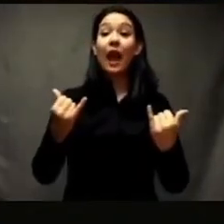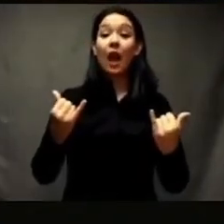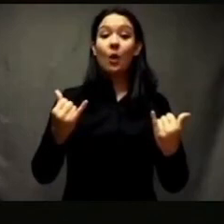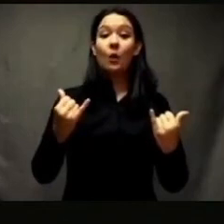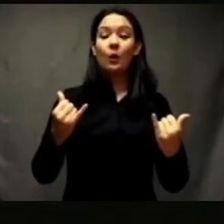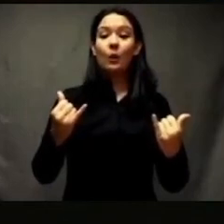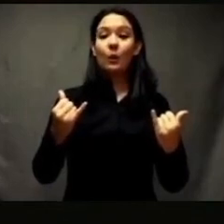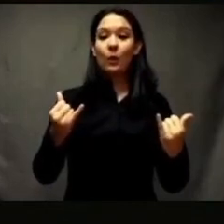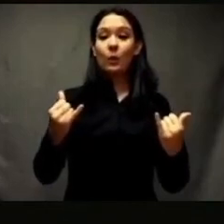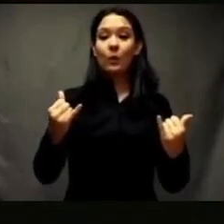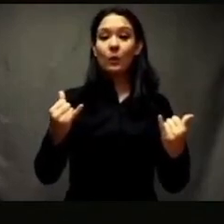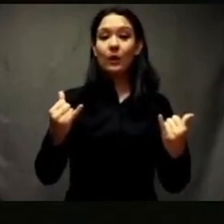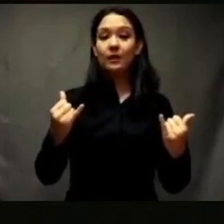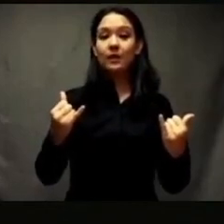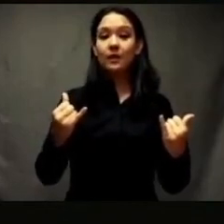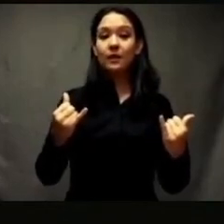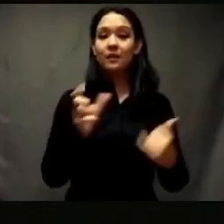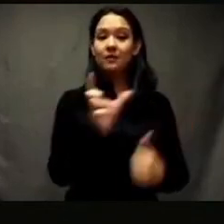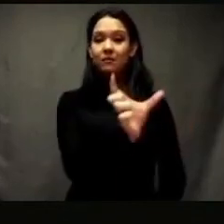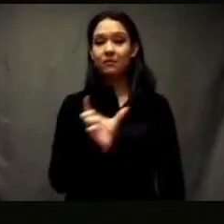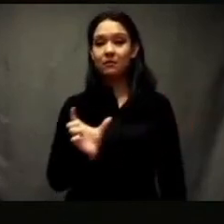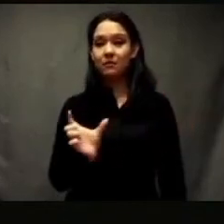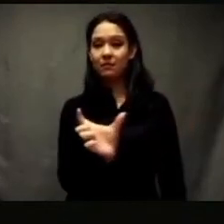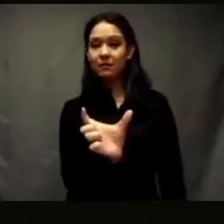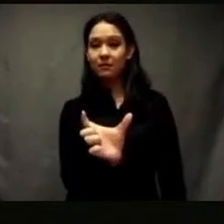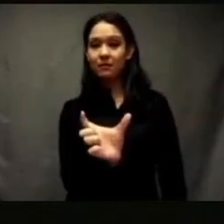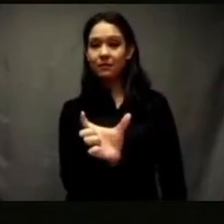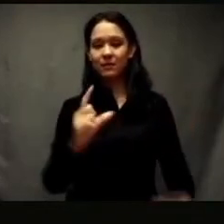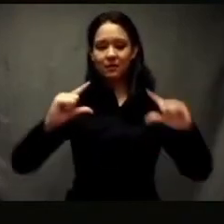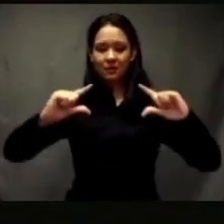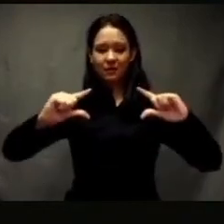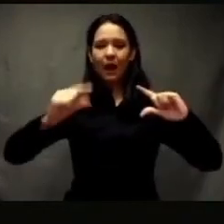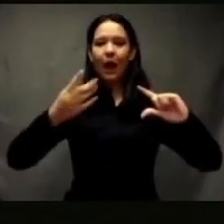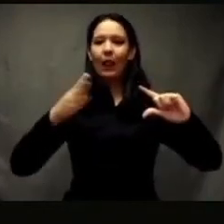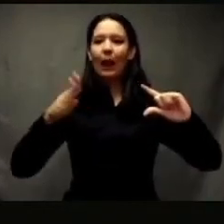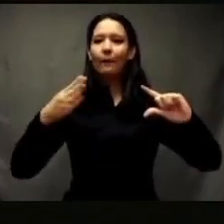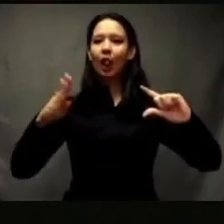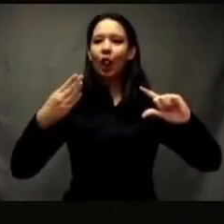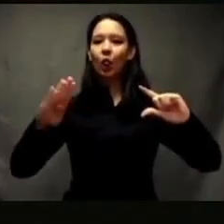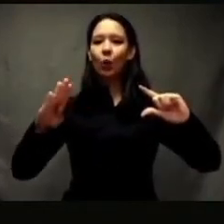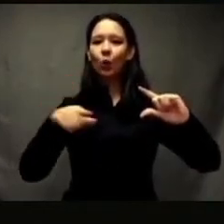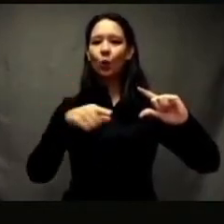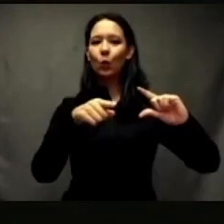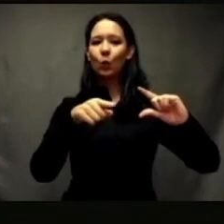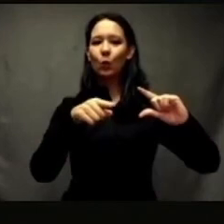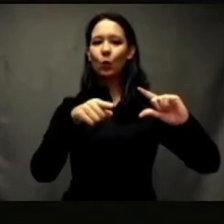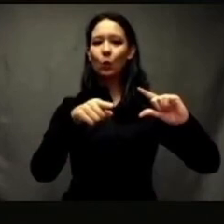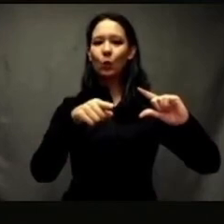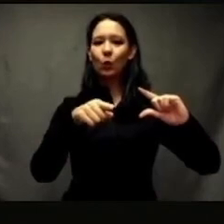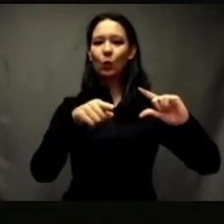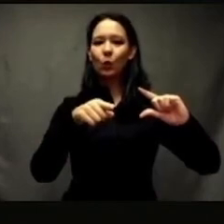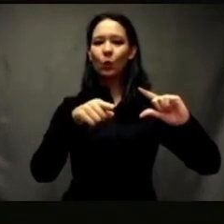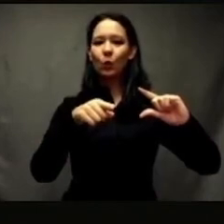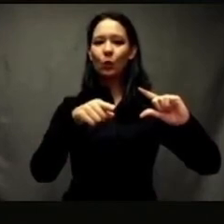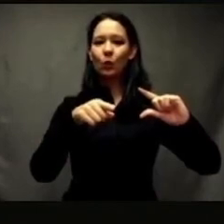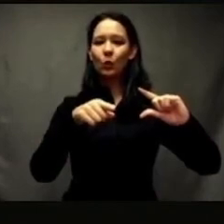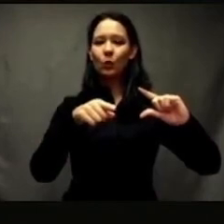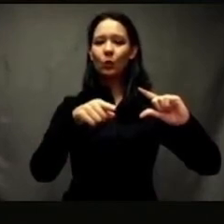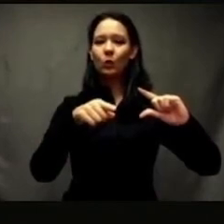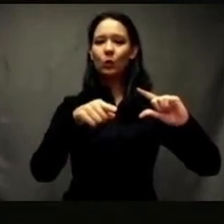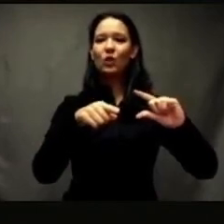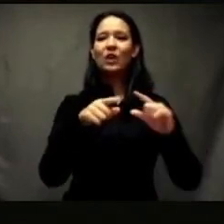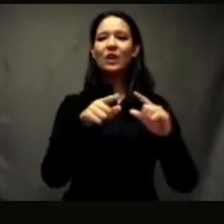now that we have this blue shape inserted into the